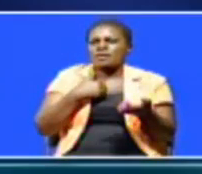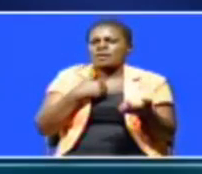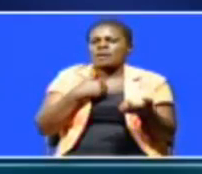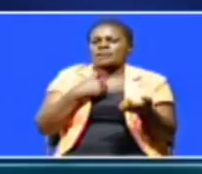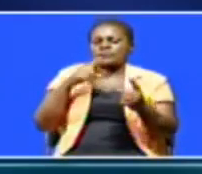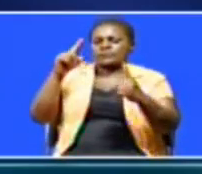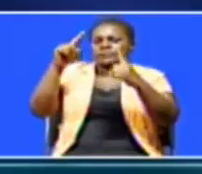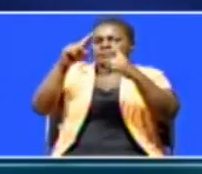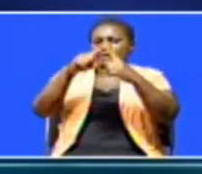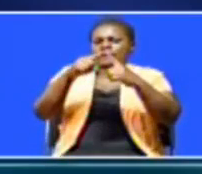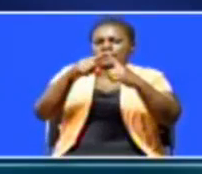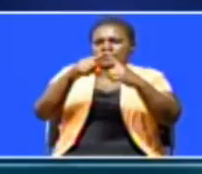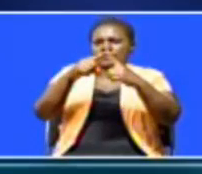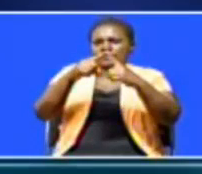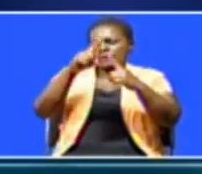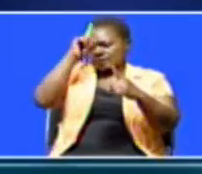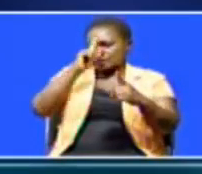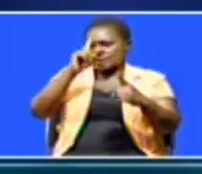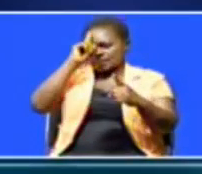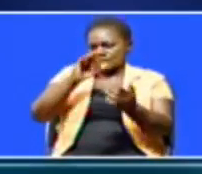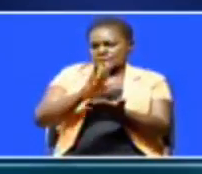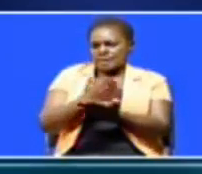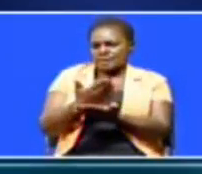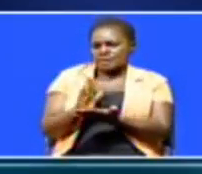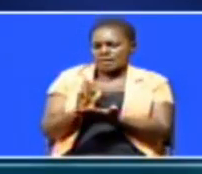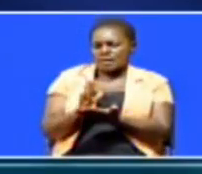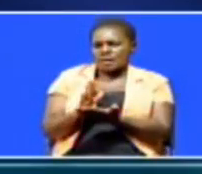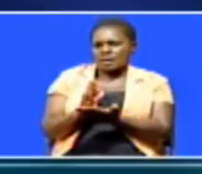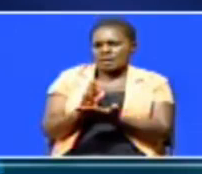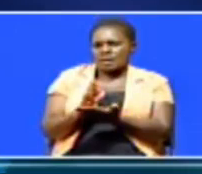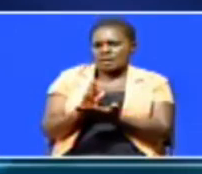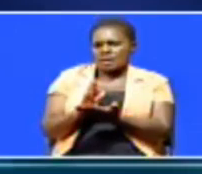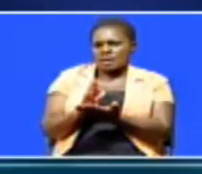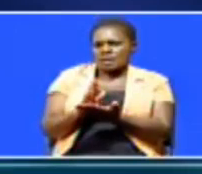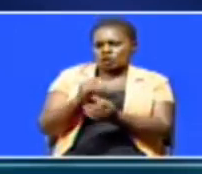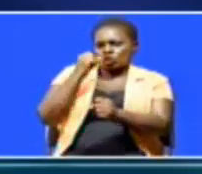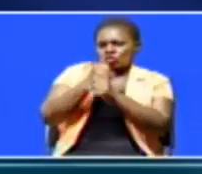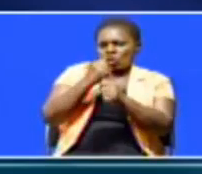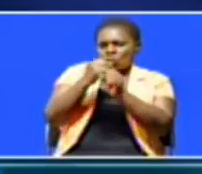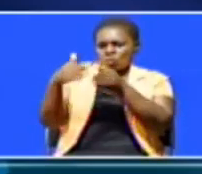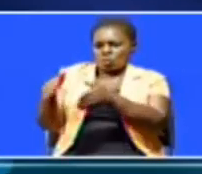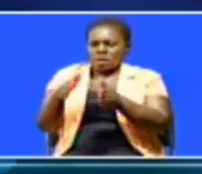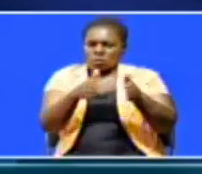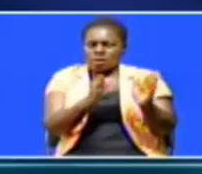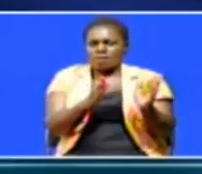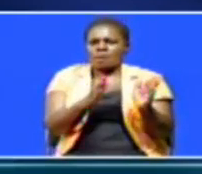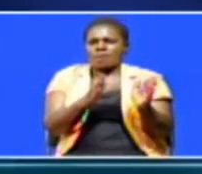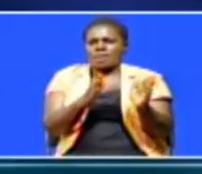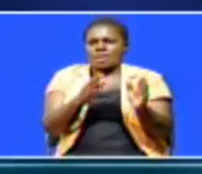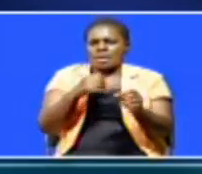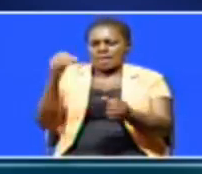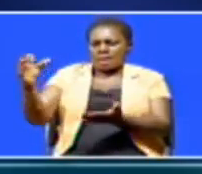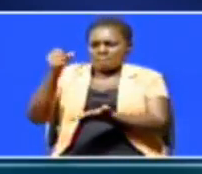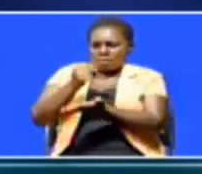actually targeted the critical sectors, and from the perspective of jobs, so